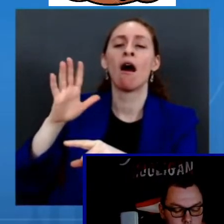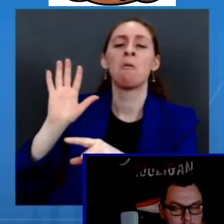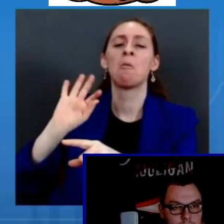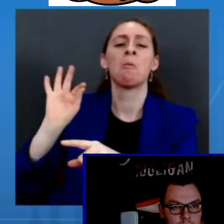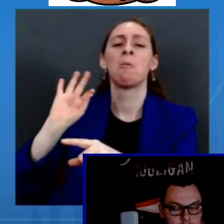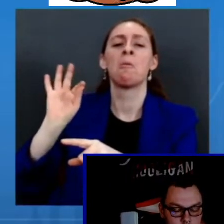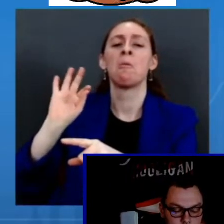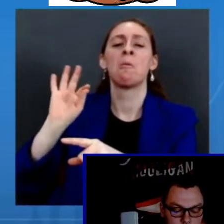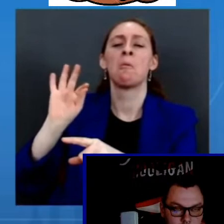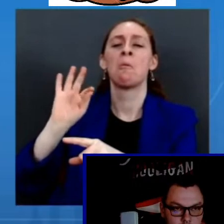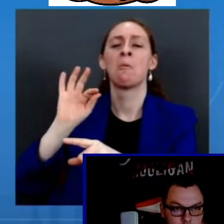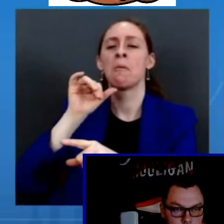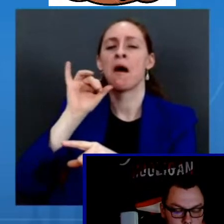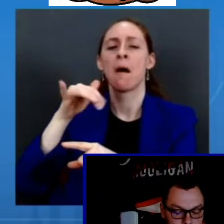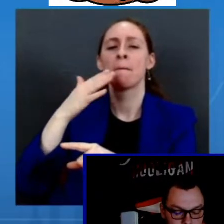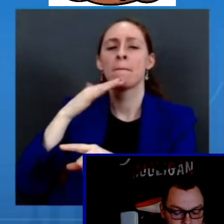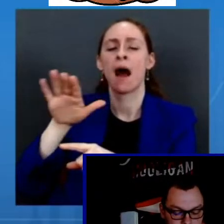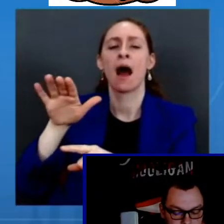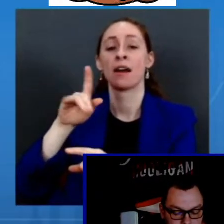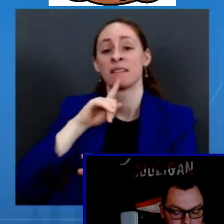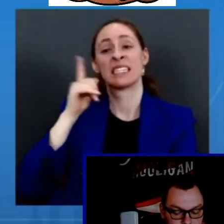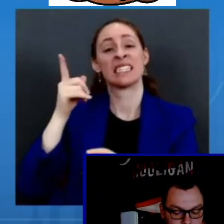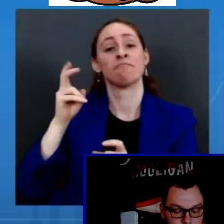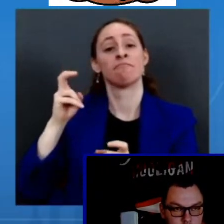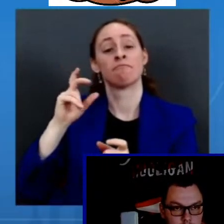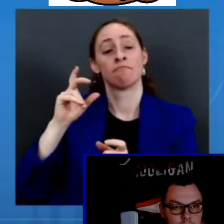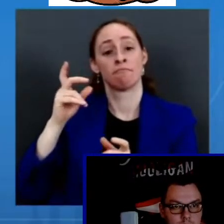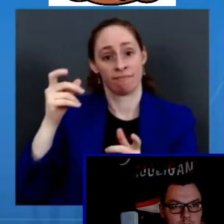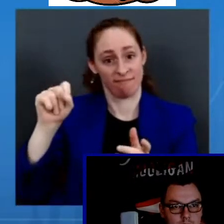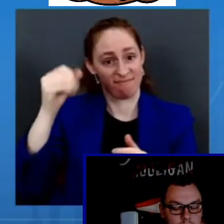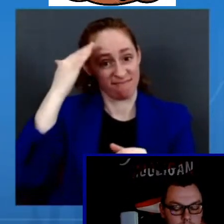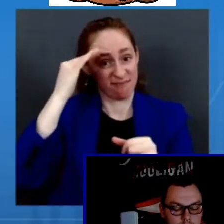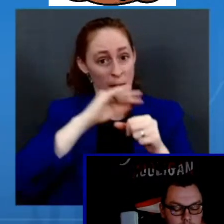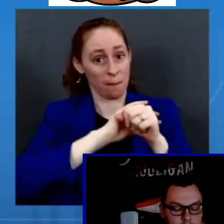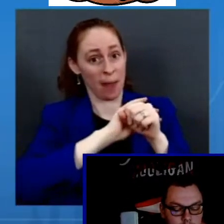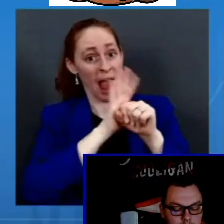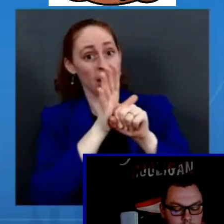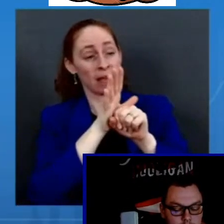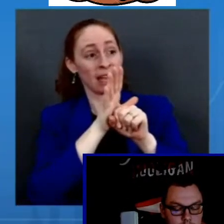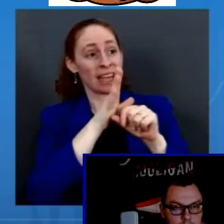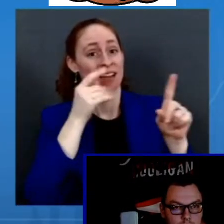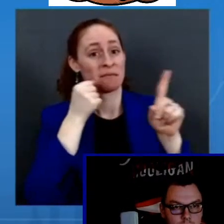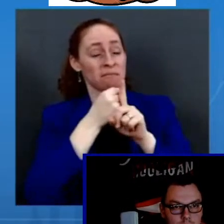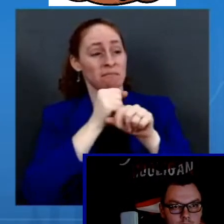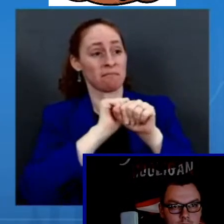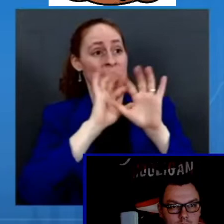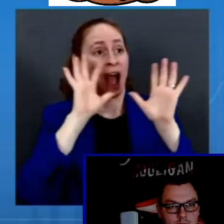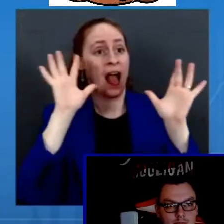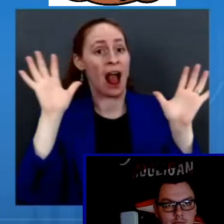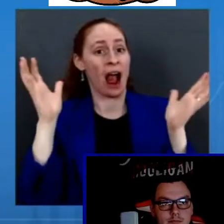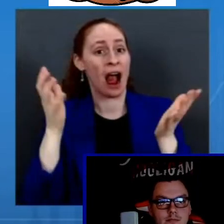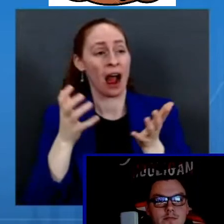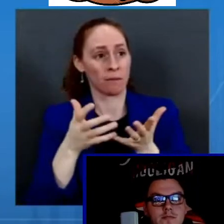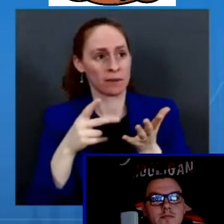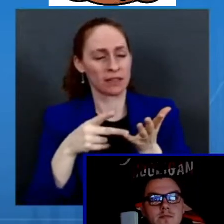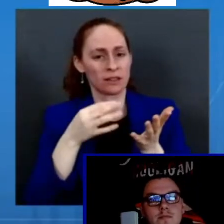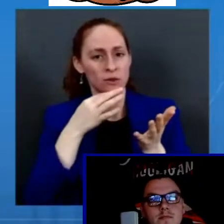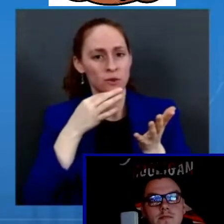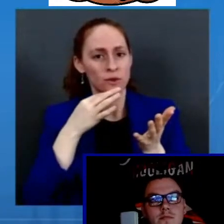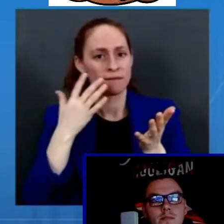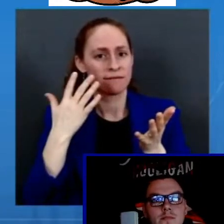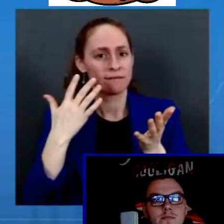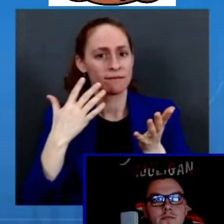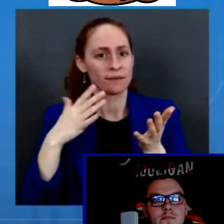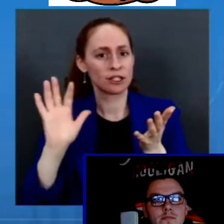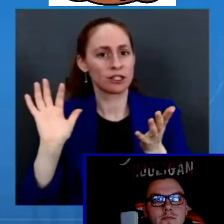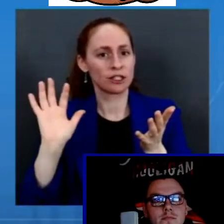less deadly. And I'm wondering, in the context of the data that you presented from South Africa today, what is your view of